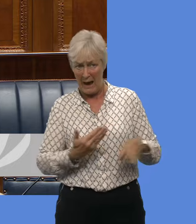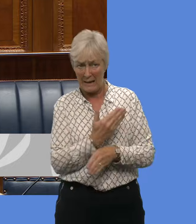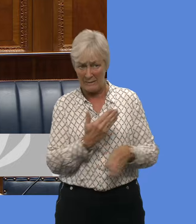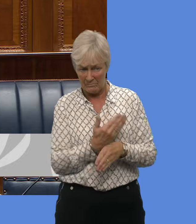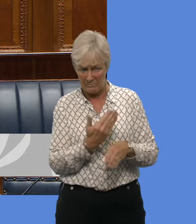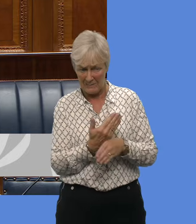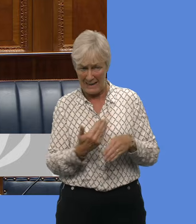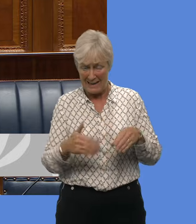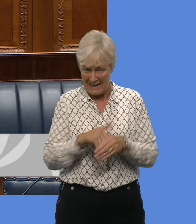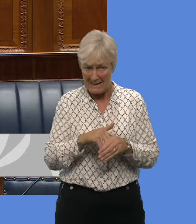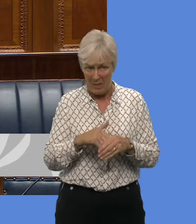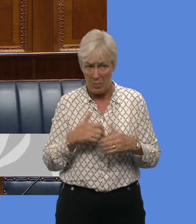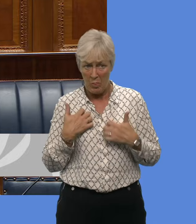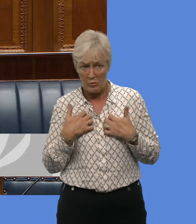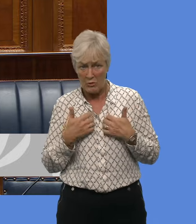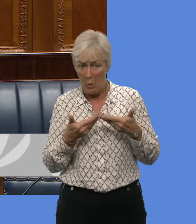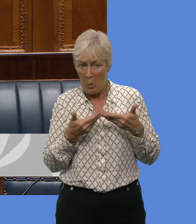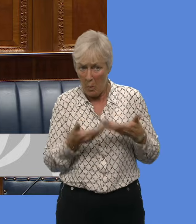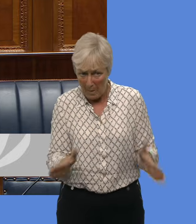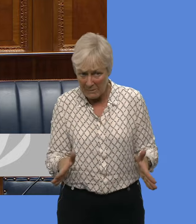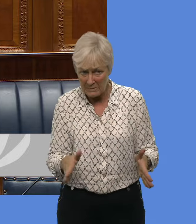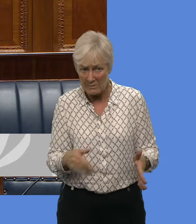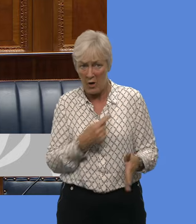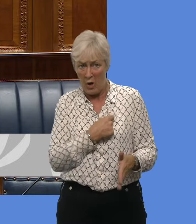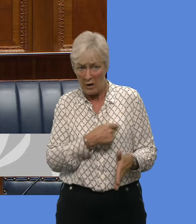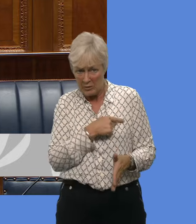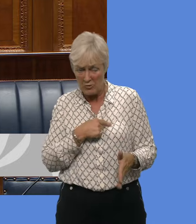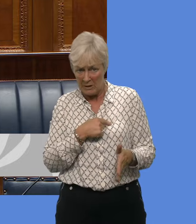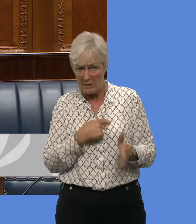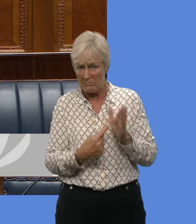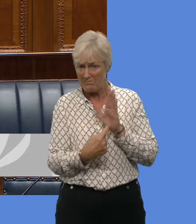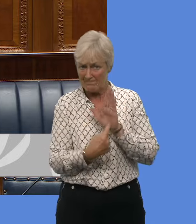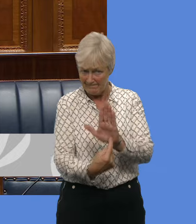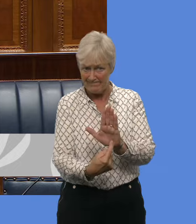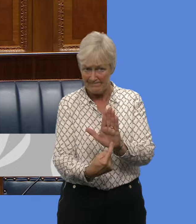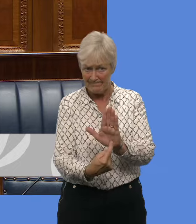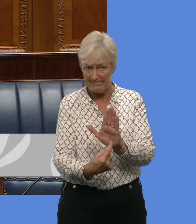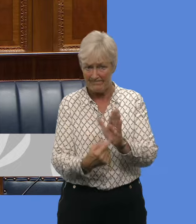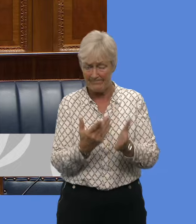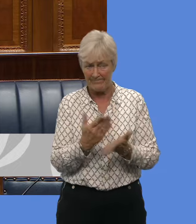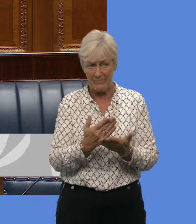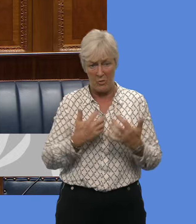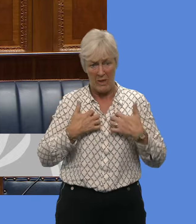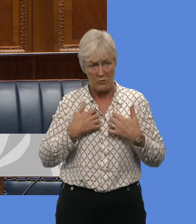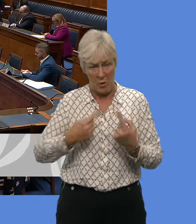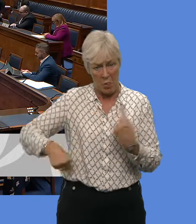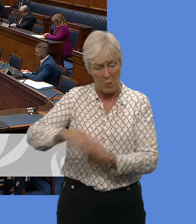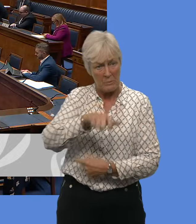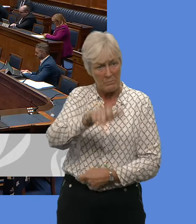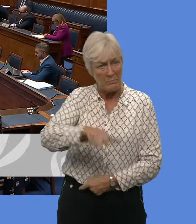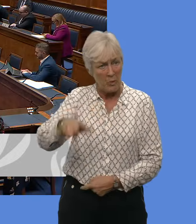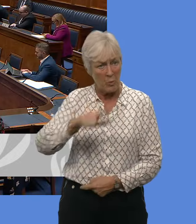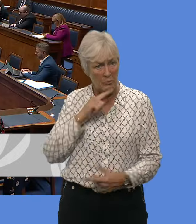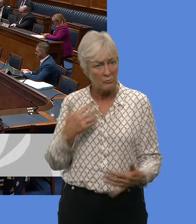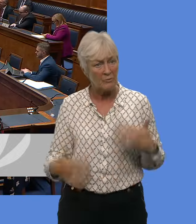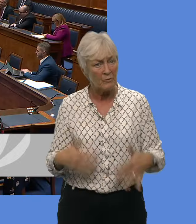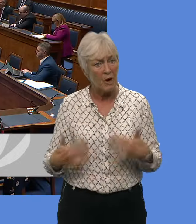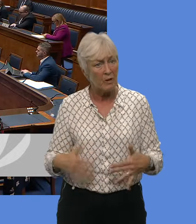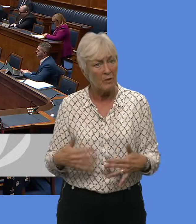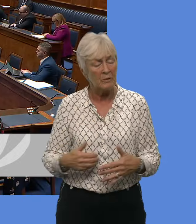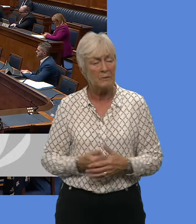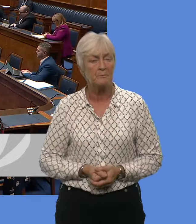in the interests of openness and transparency, and most importantly, in the interests of victims? Minister. Thank